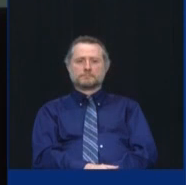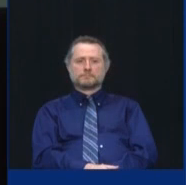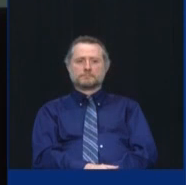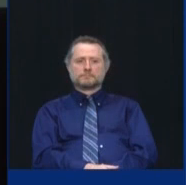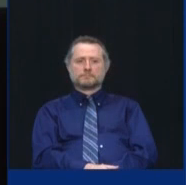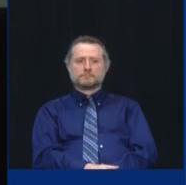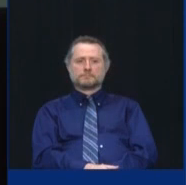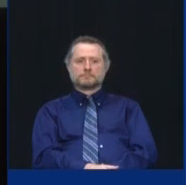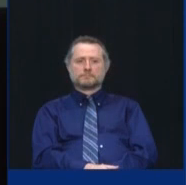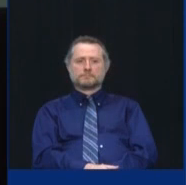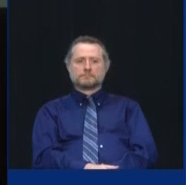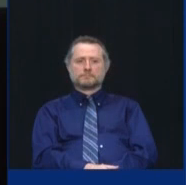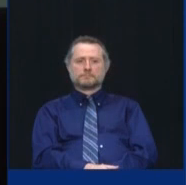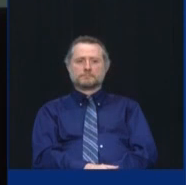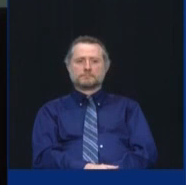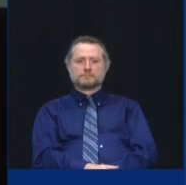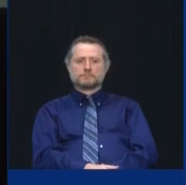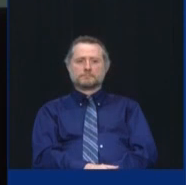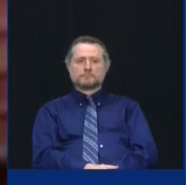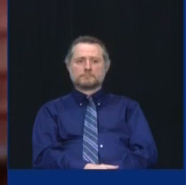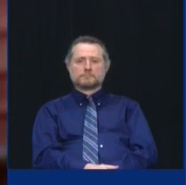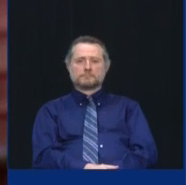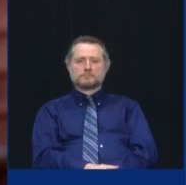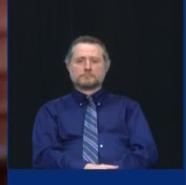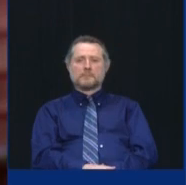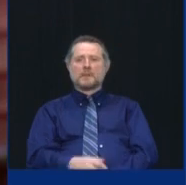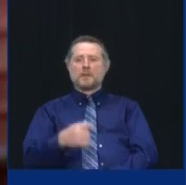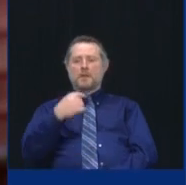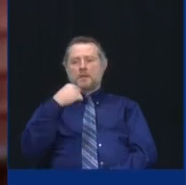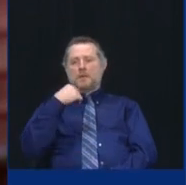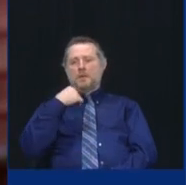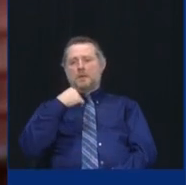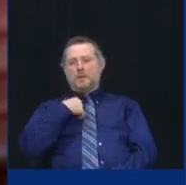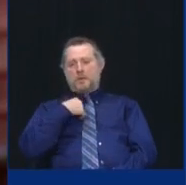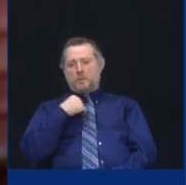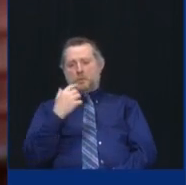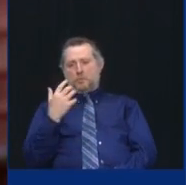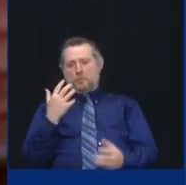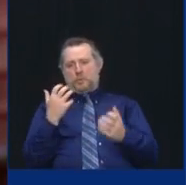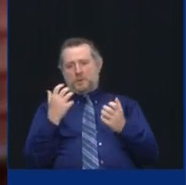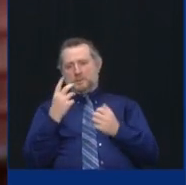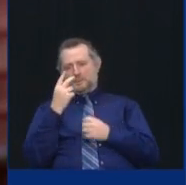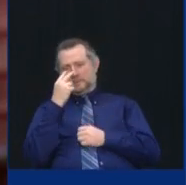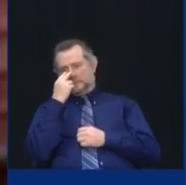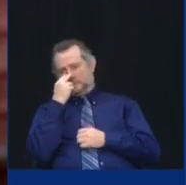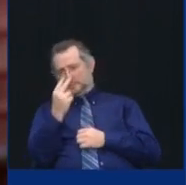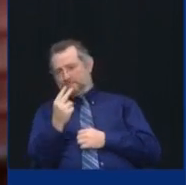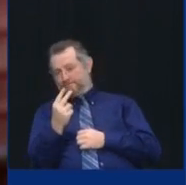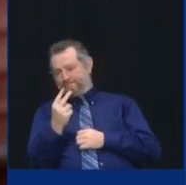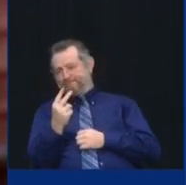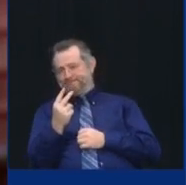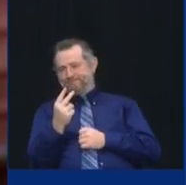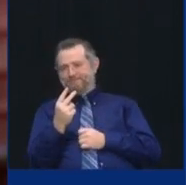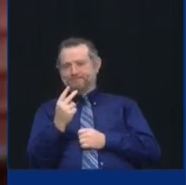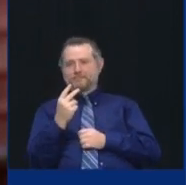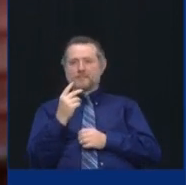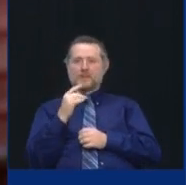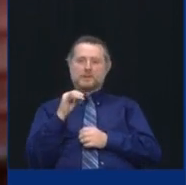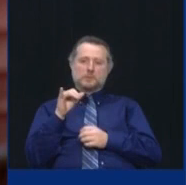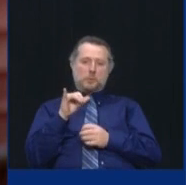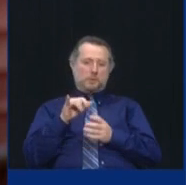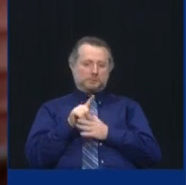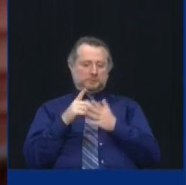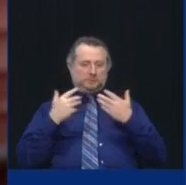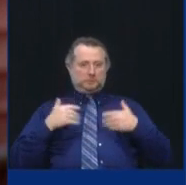Luis, I want to hear as a New Yorker,